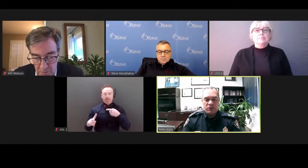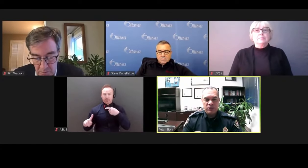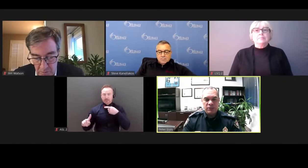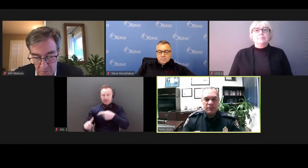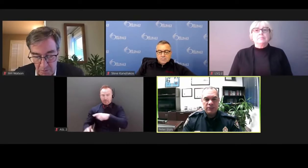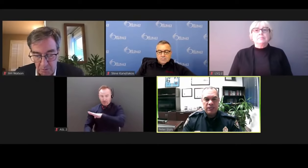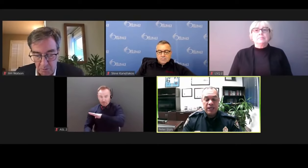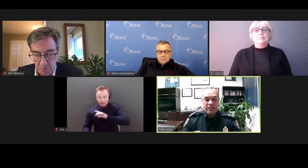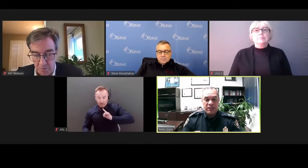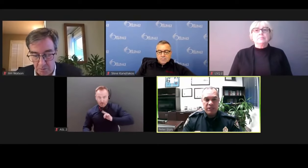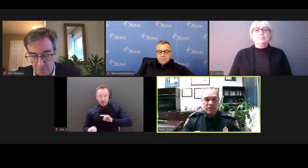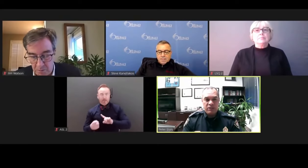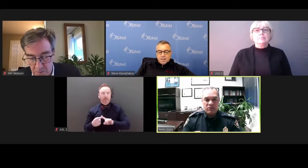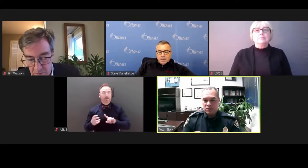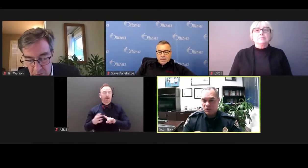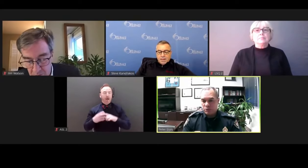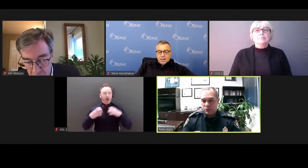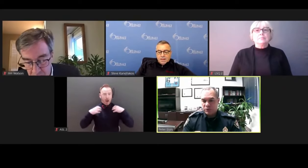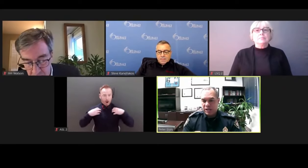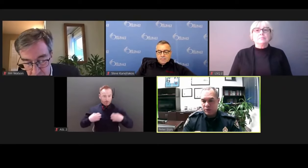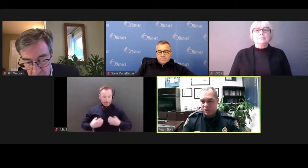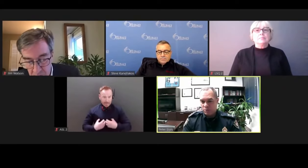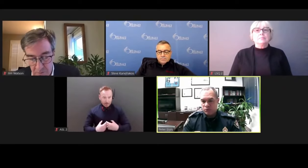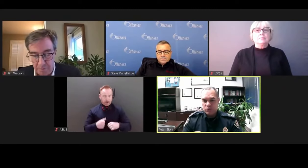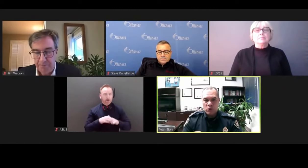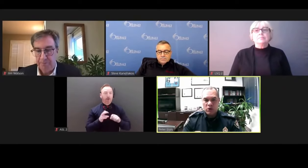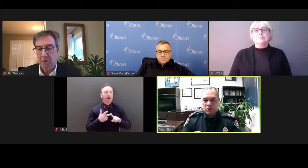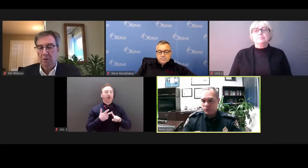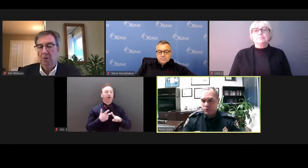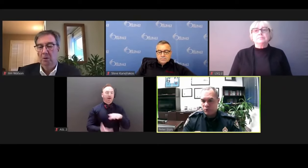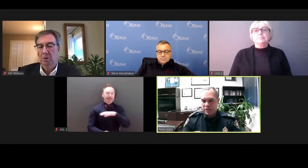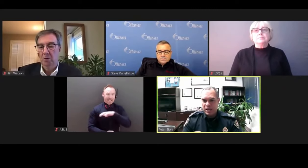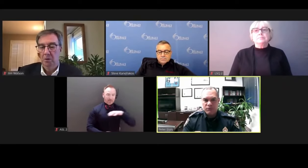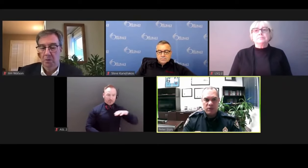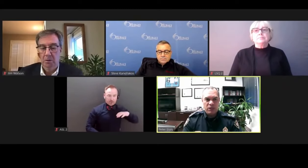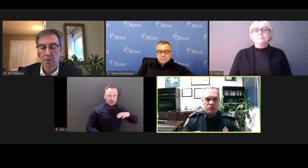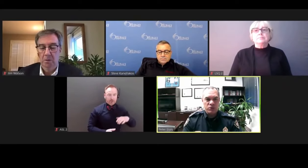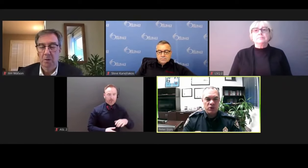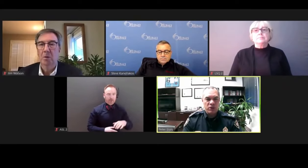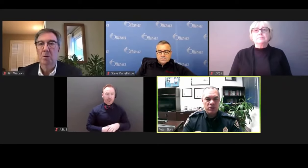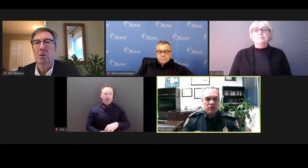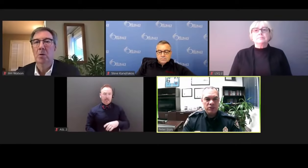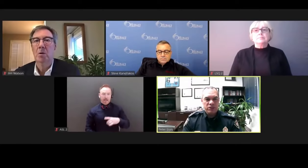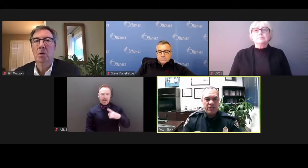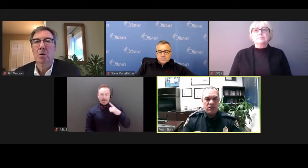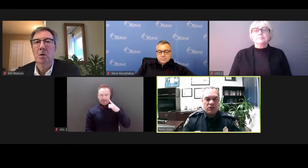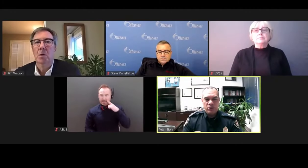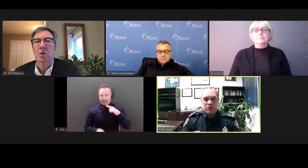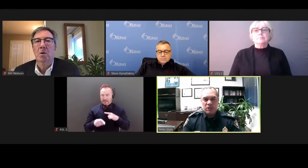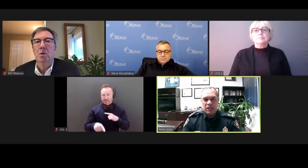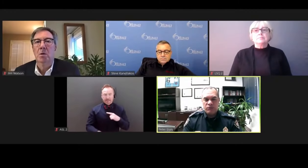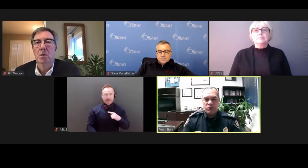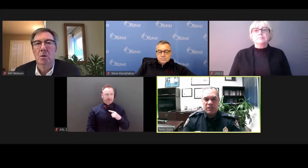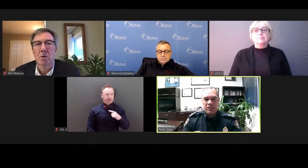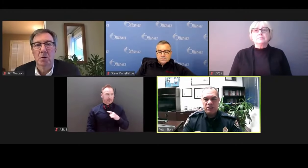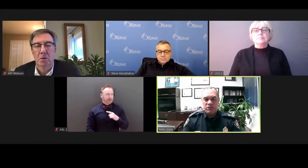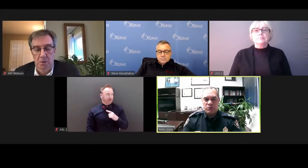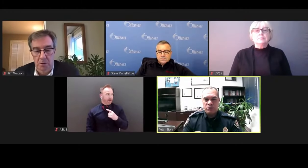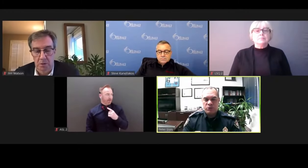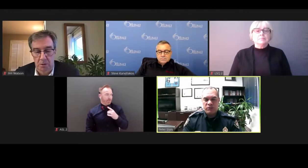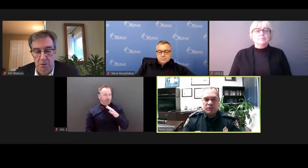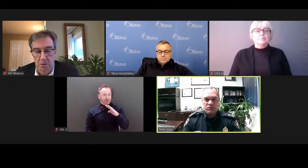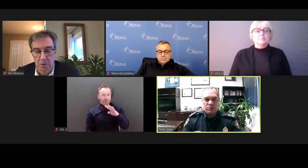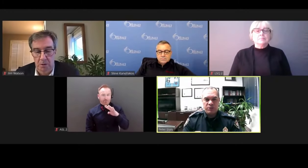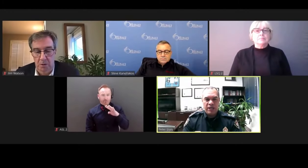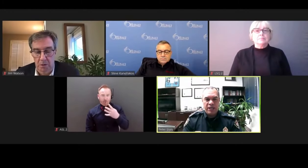council, and the media. This is almost hour number four or four and a half, I'm not sure, today alone for me in terms